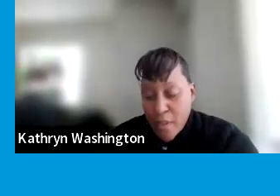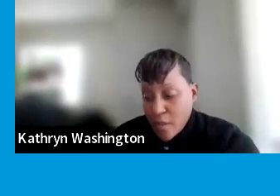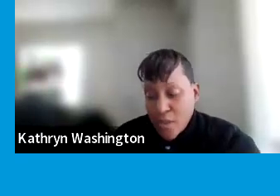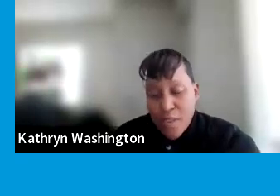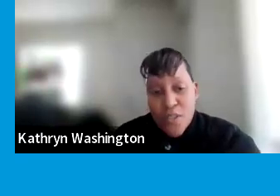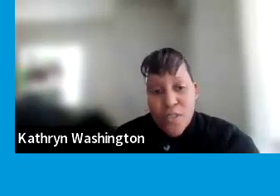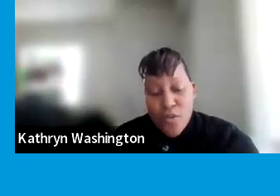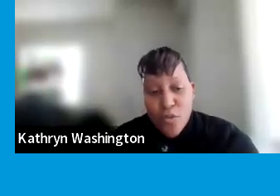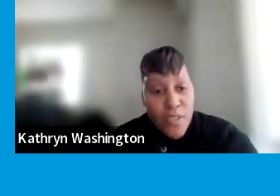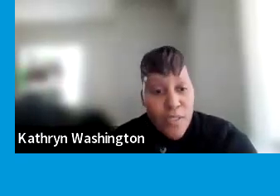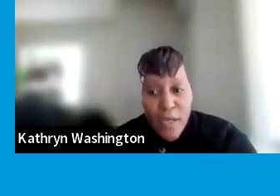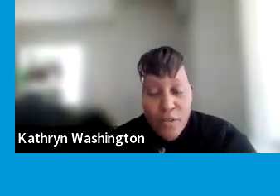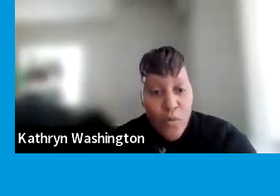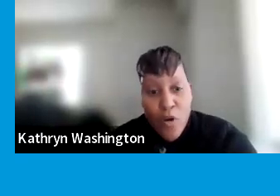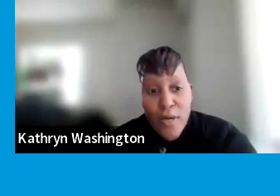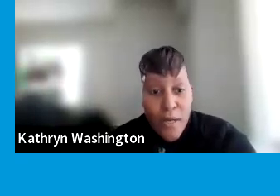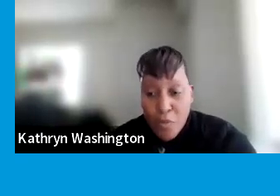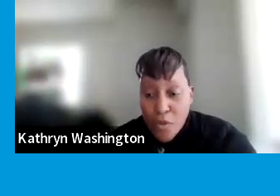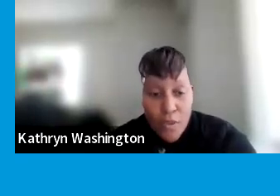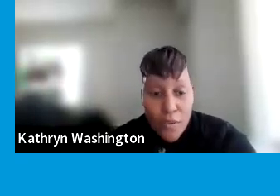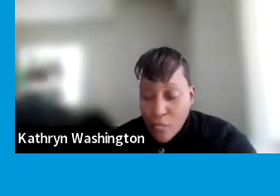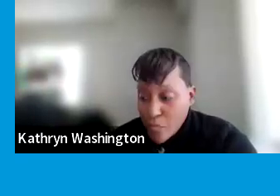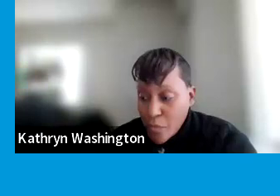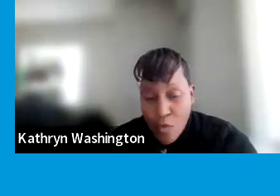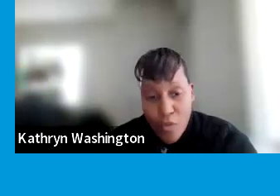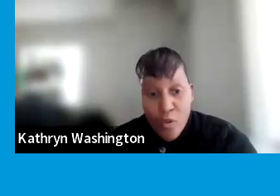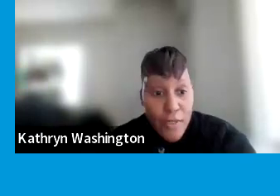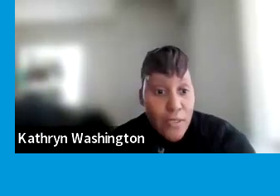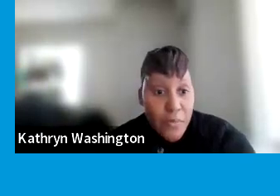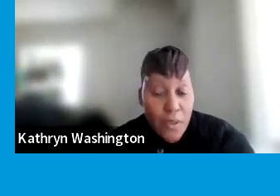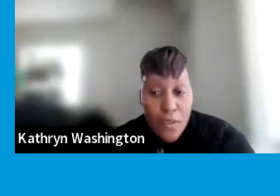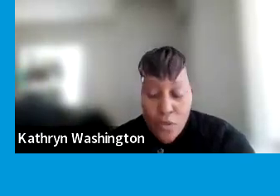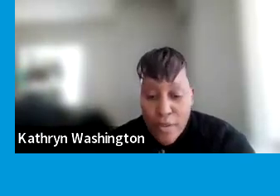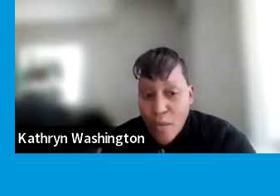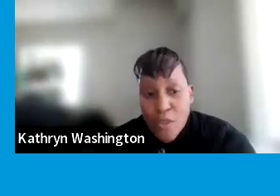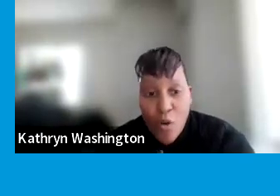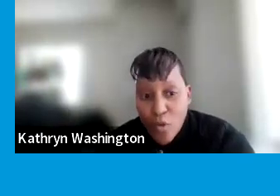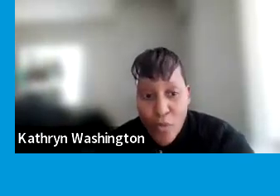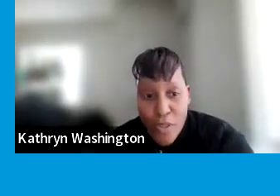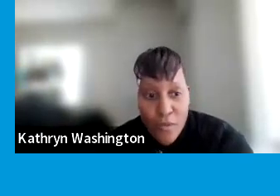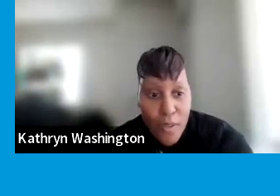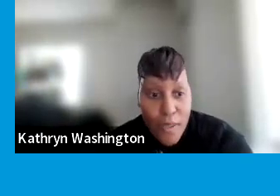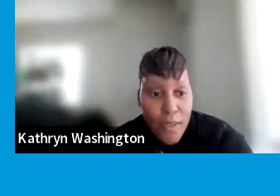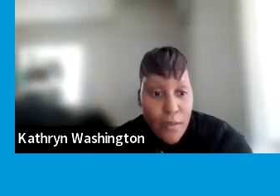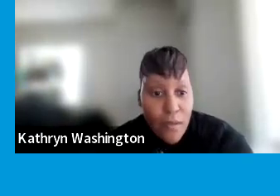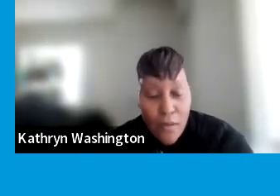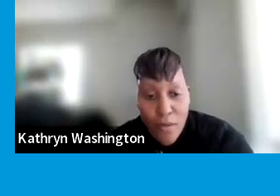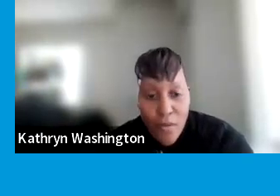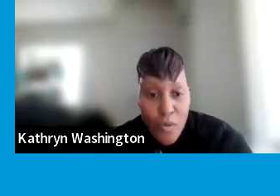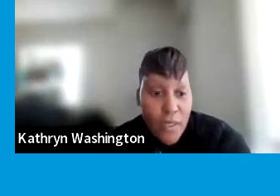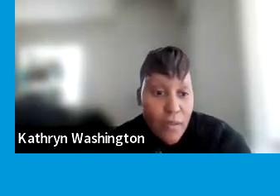we're not being held to such strict standards that we're not able to, there's no flexibility. So that was the only reason